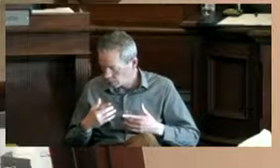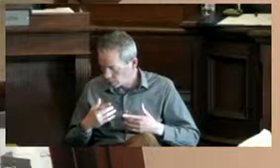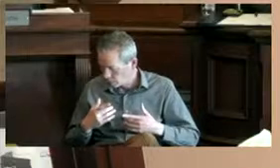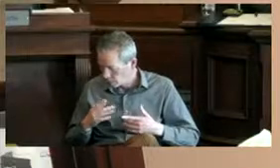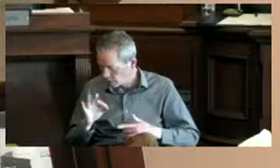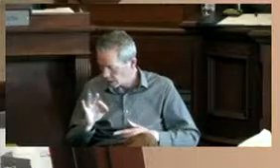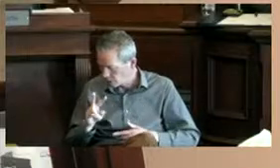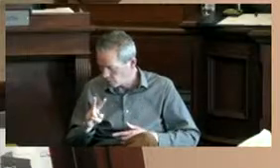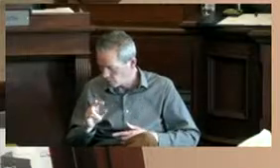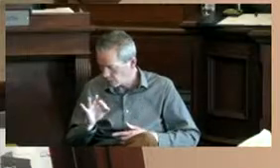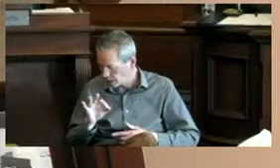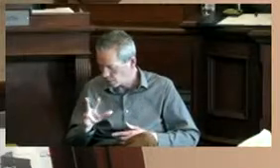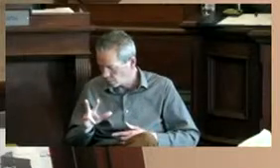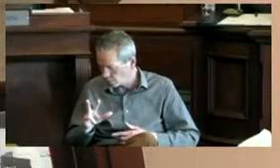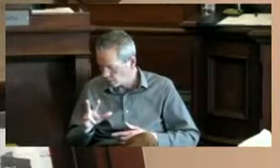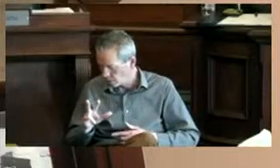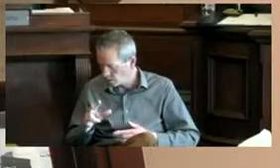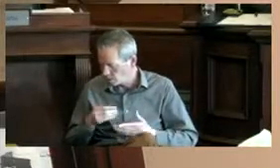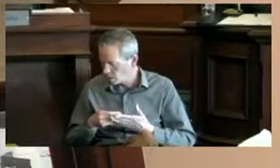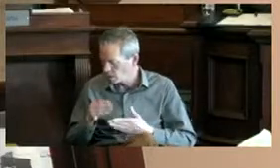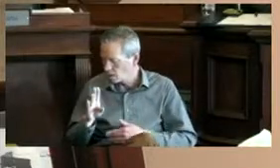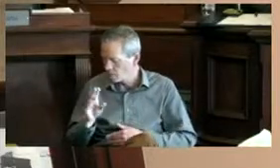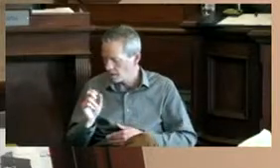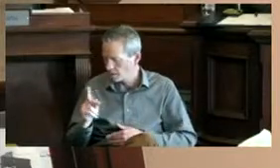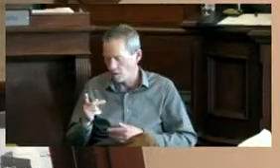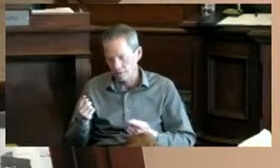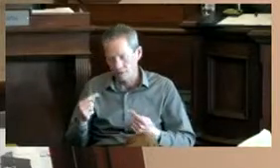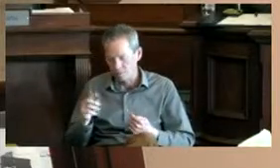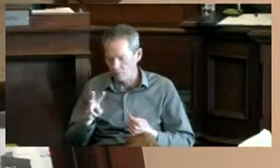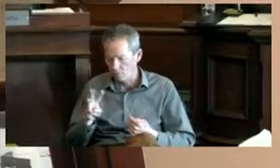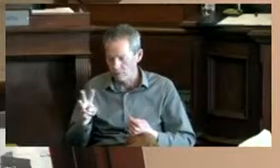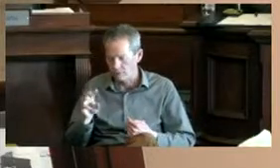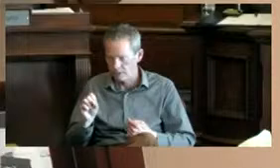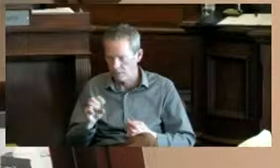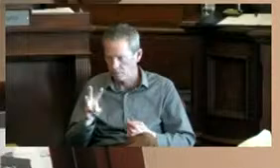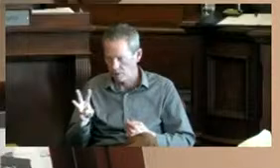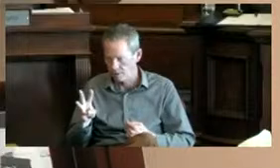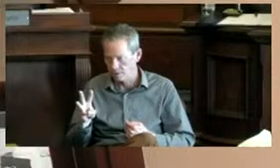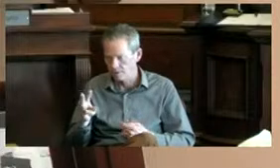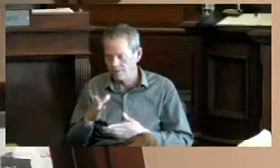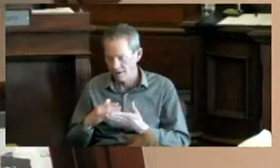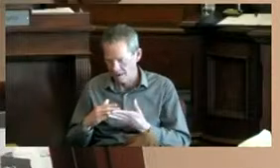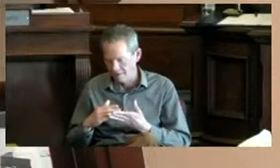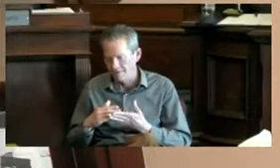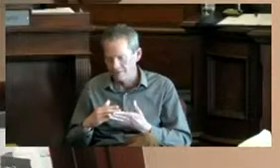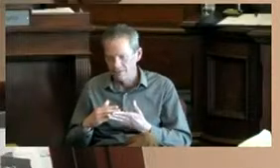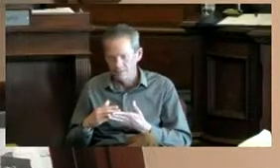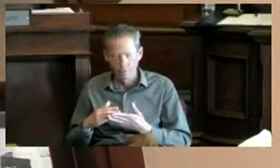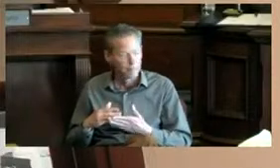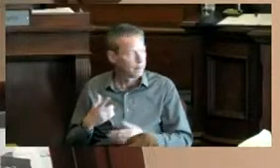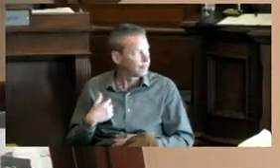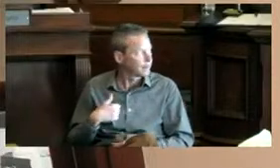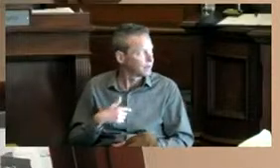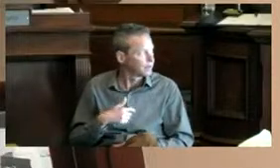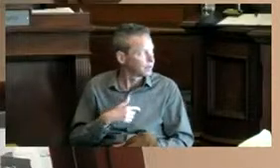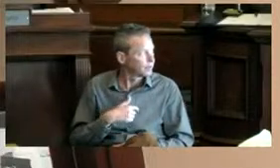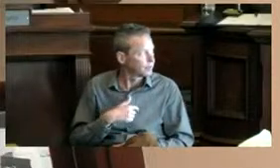and 93. Buy the Block is coming to the west side, to the southwest side. So we've